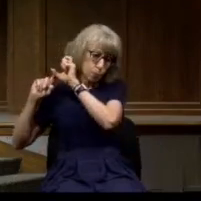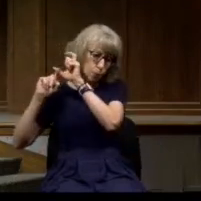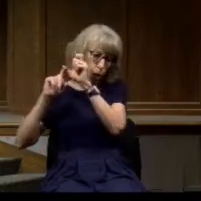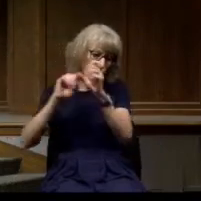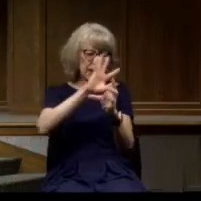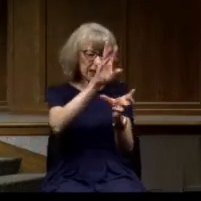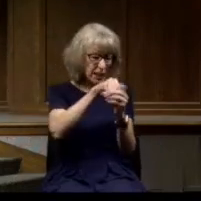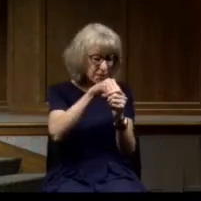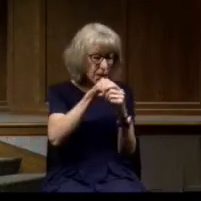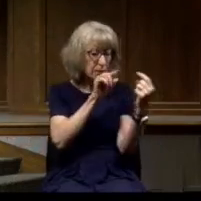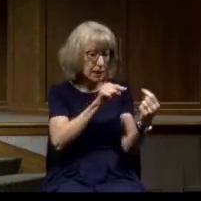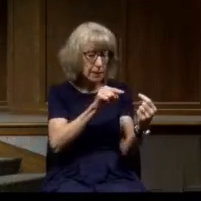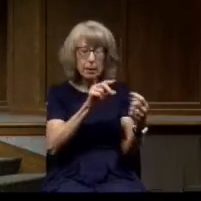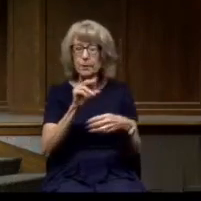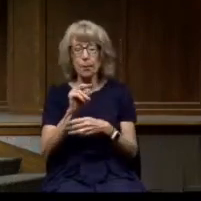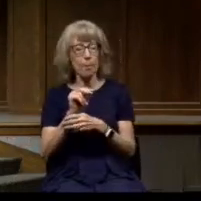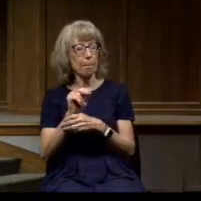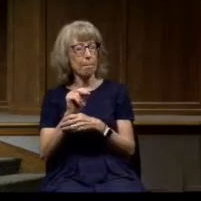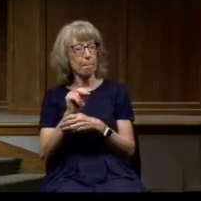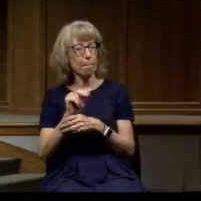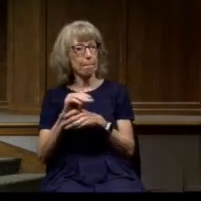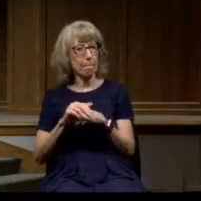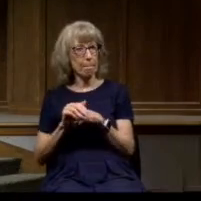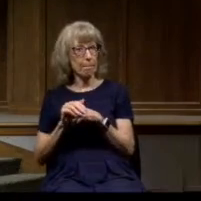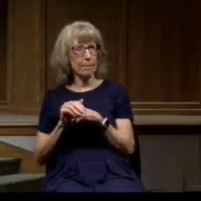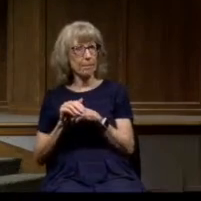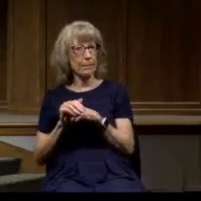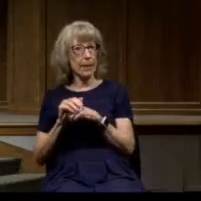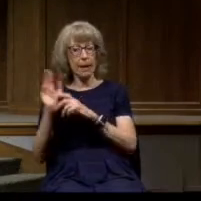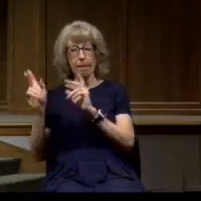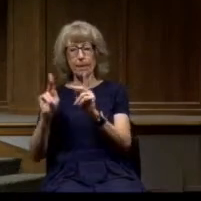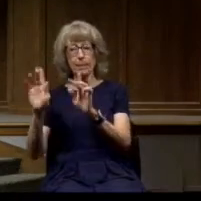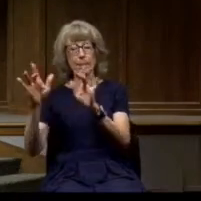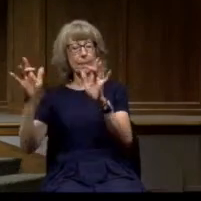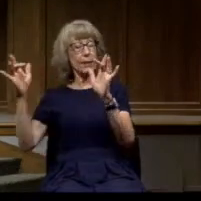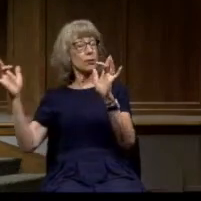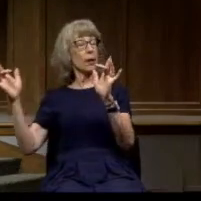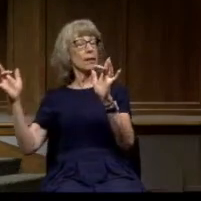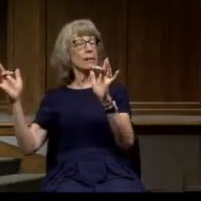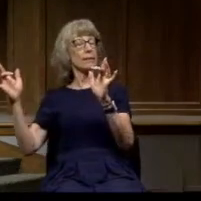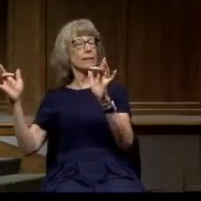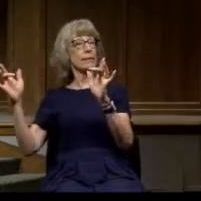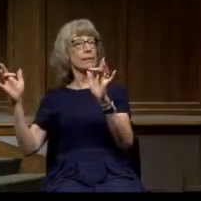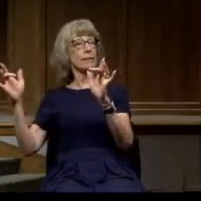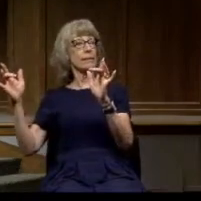The ones that really shine are those that engage conflict